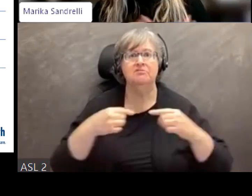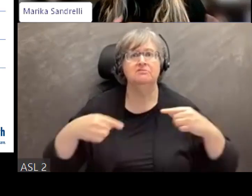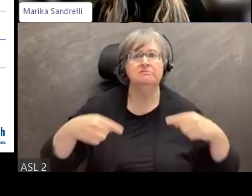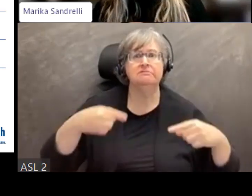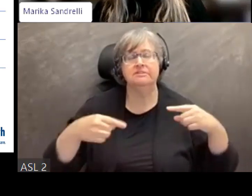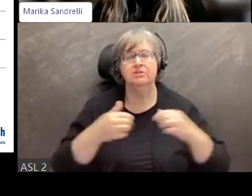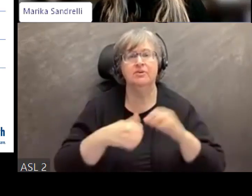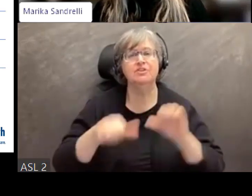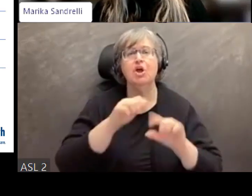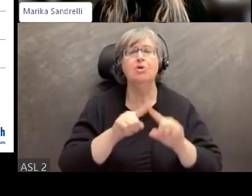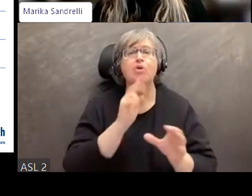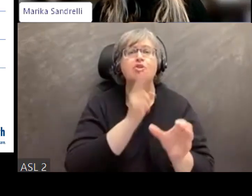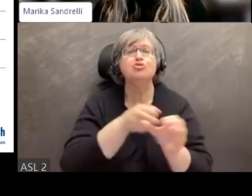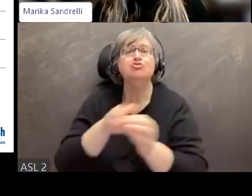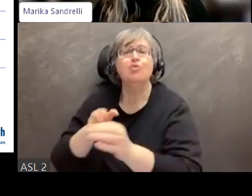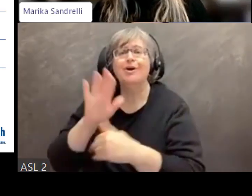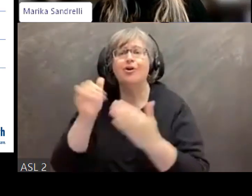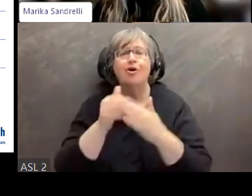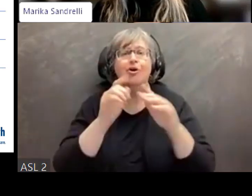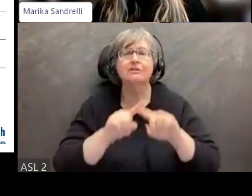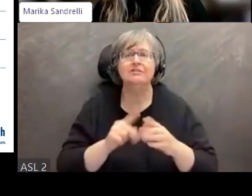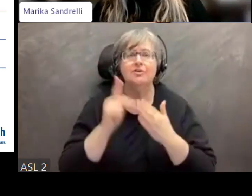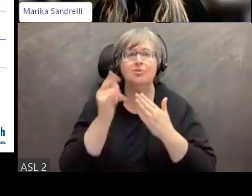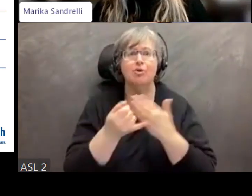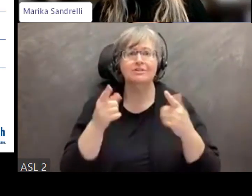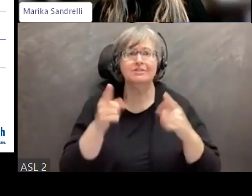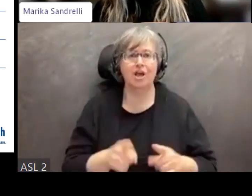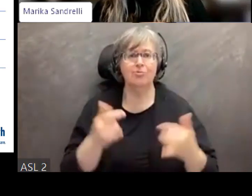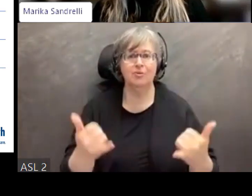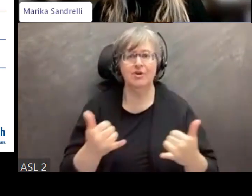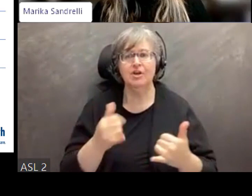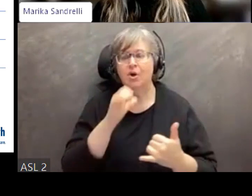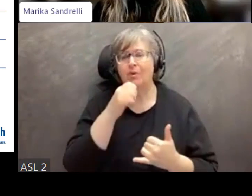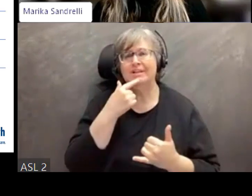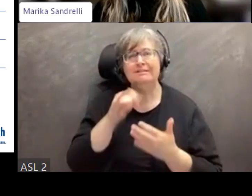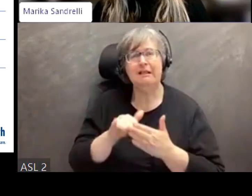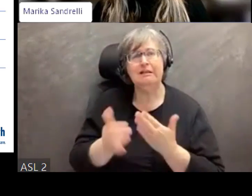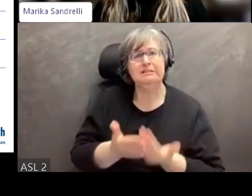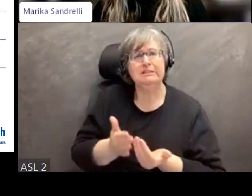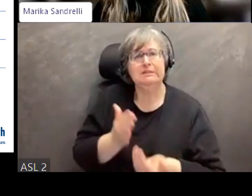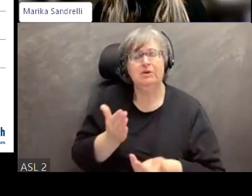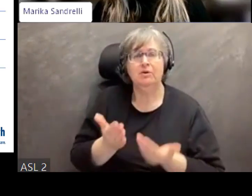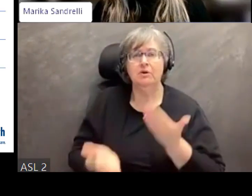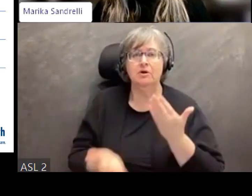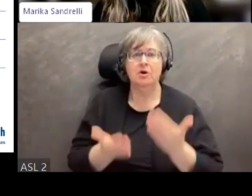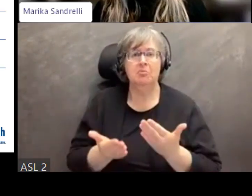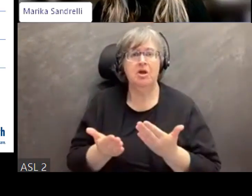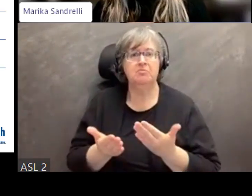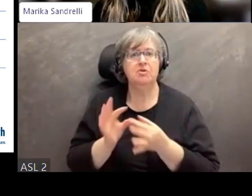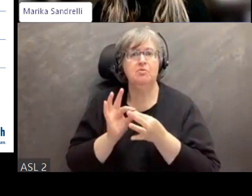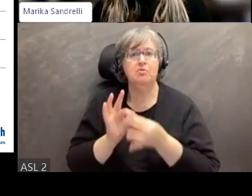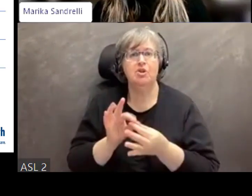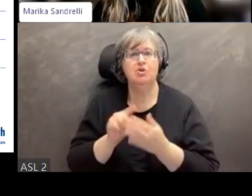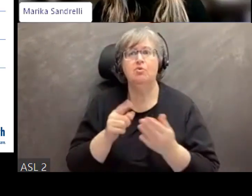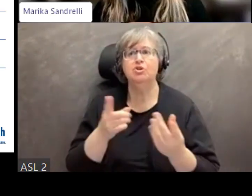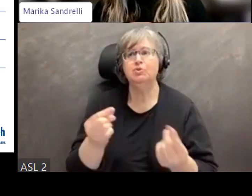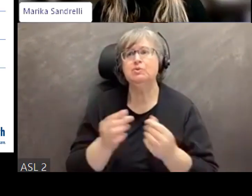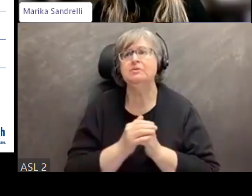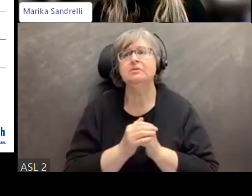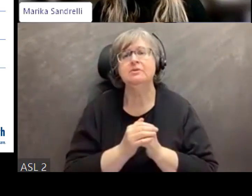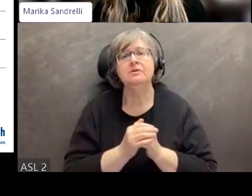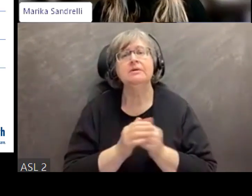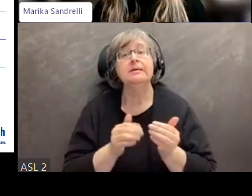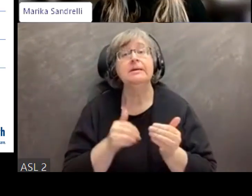but join in all the wonderful initiatives that are happening. And we're not saying that this is easy or even possibly relevant to